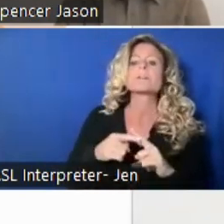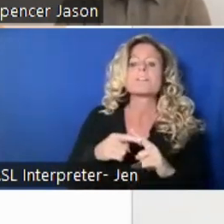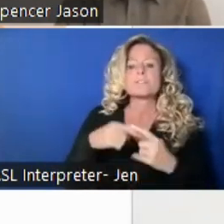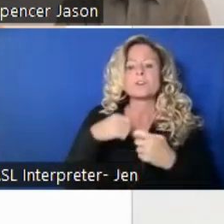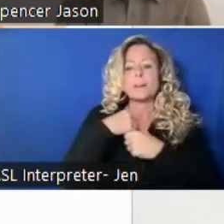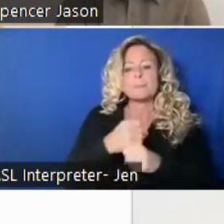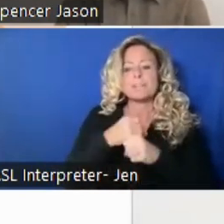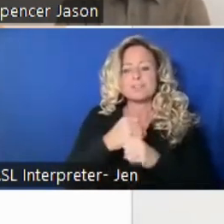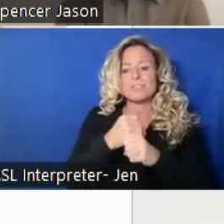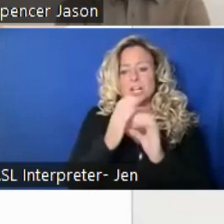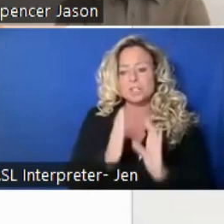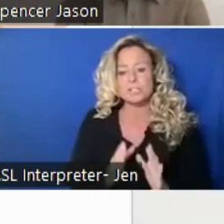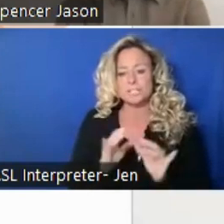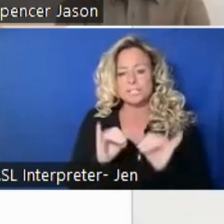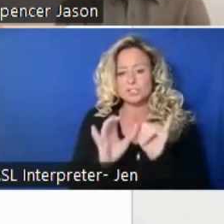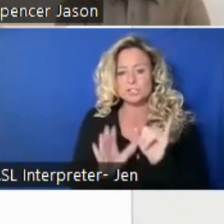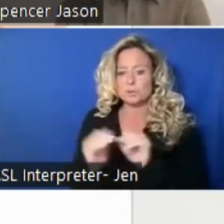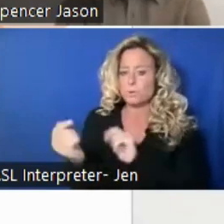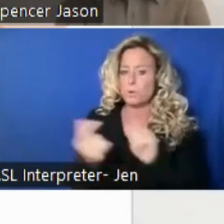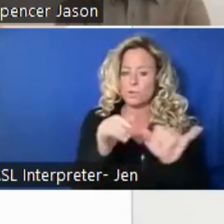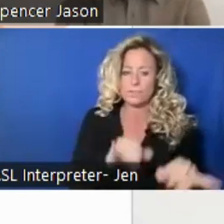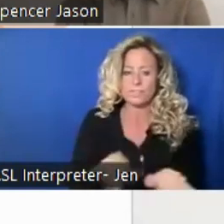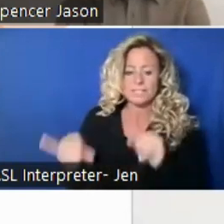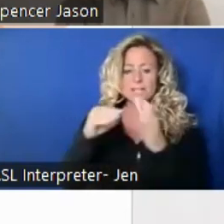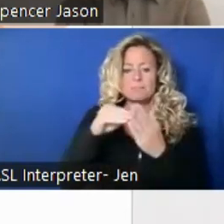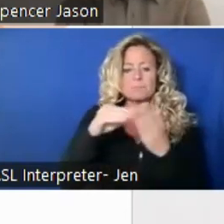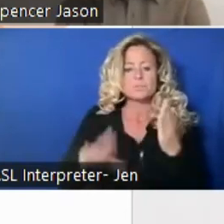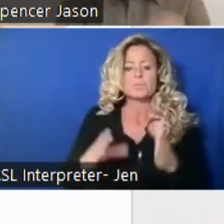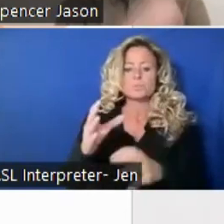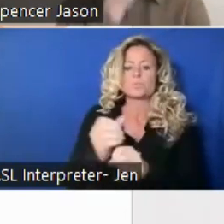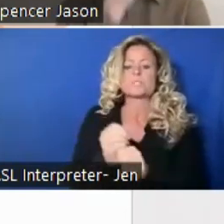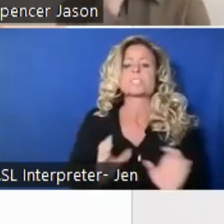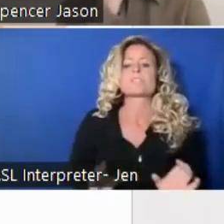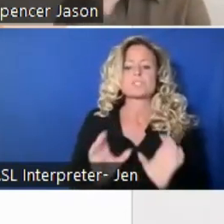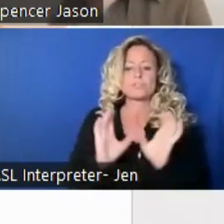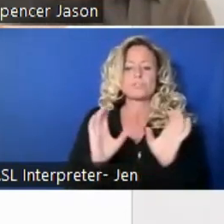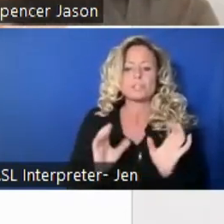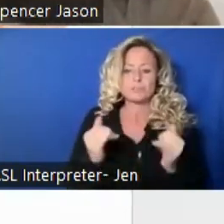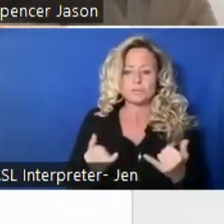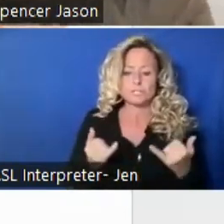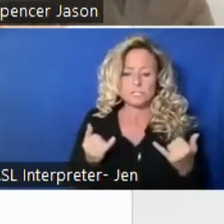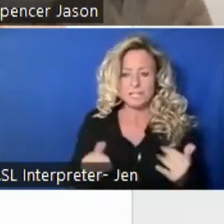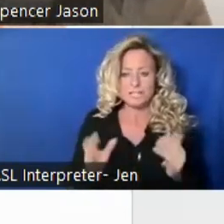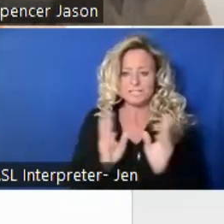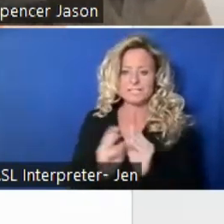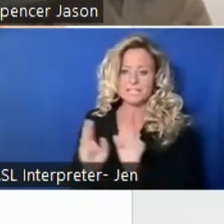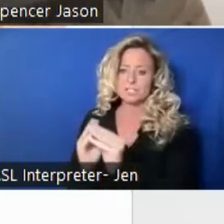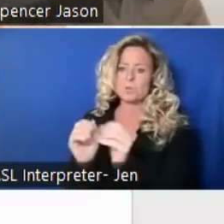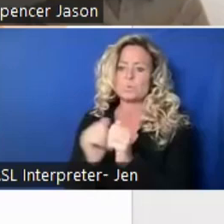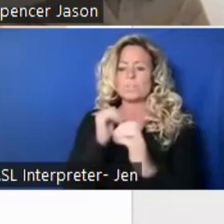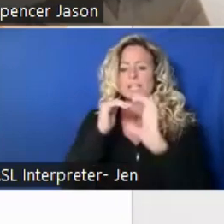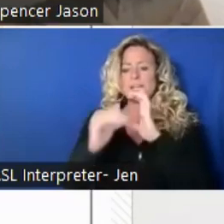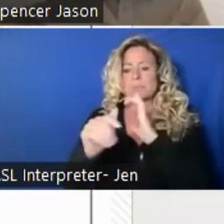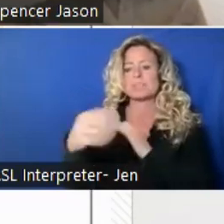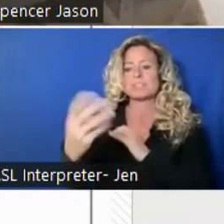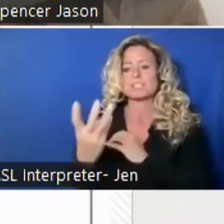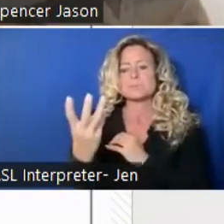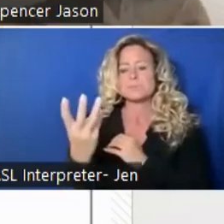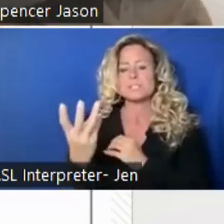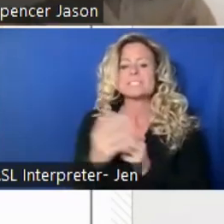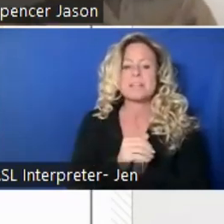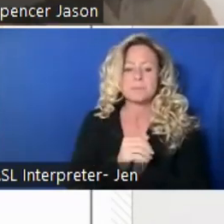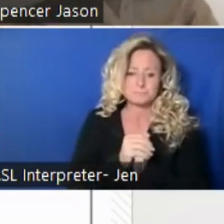engineer. All the same, the students will receive a certificate for our session. Will come out over email on Wednesday. And one